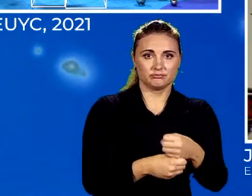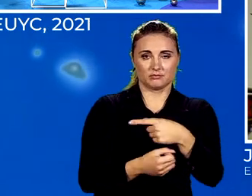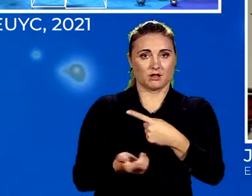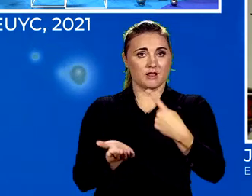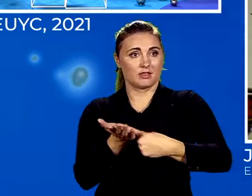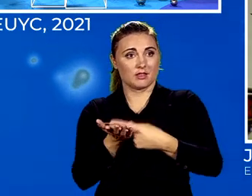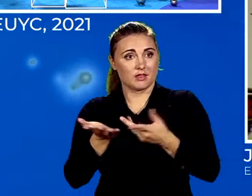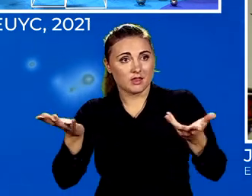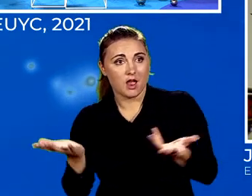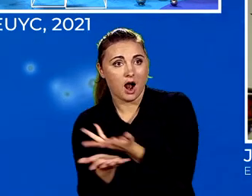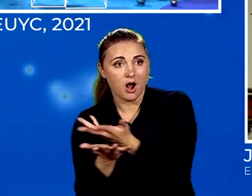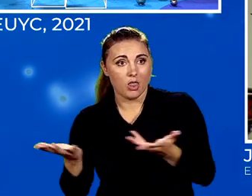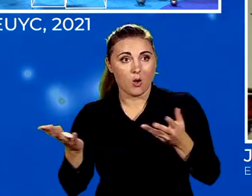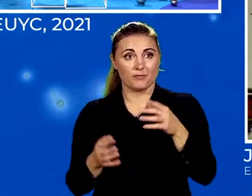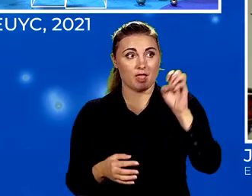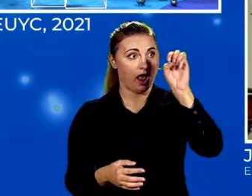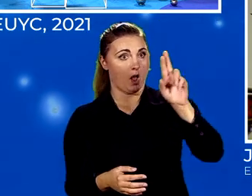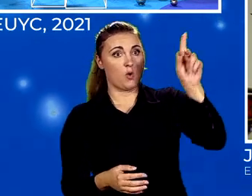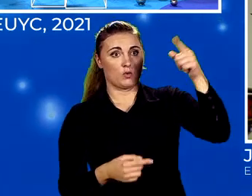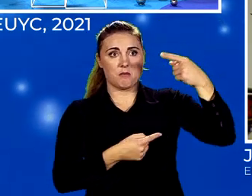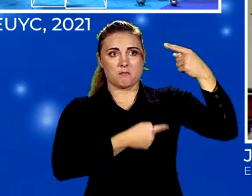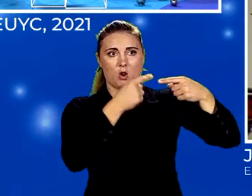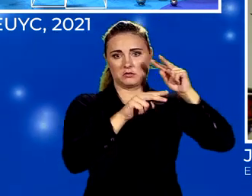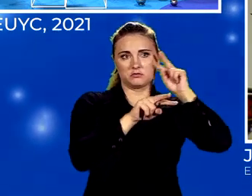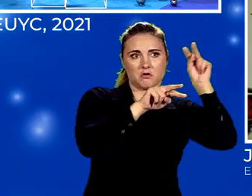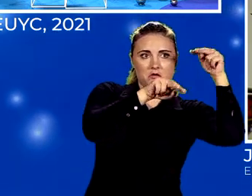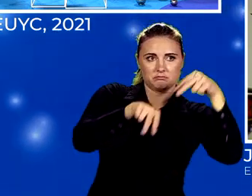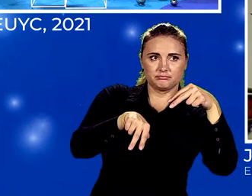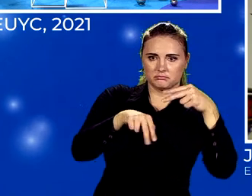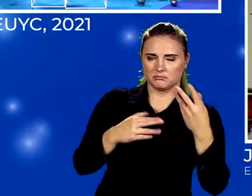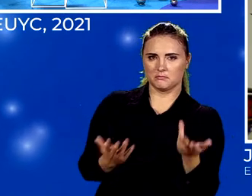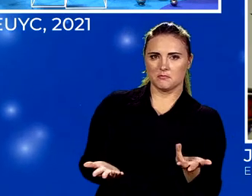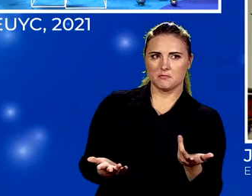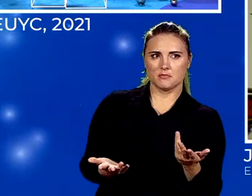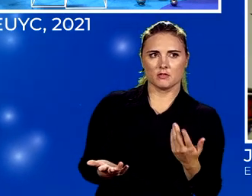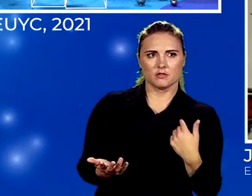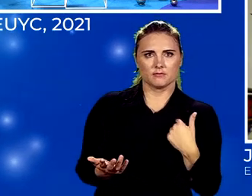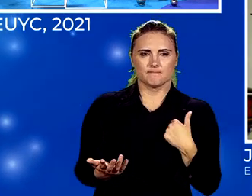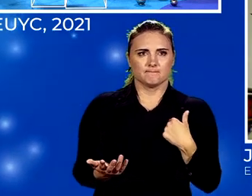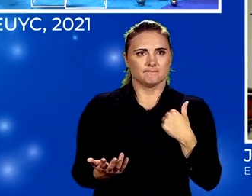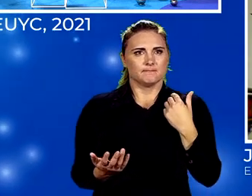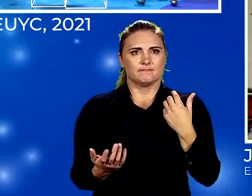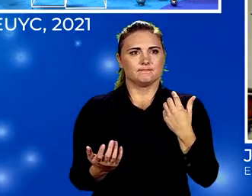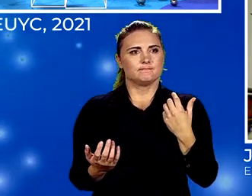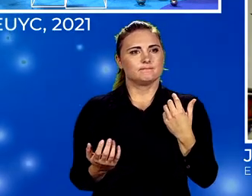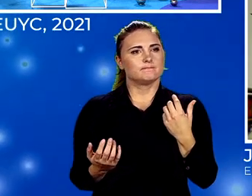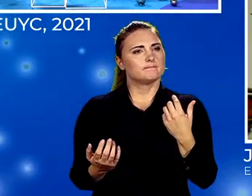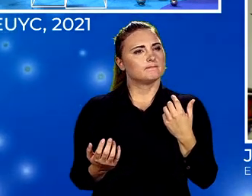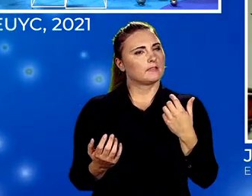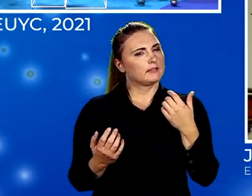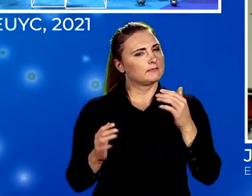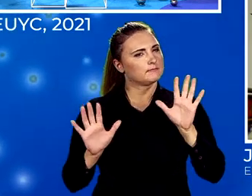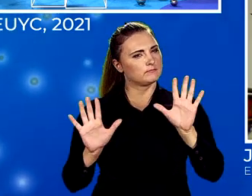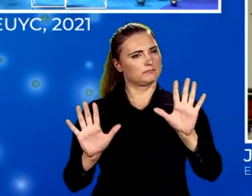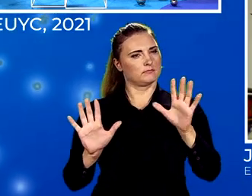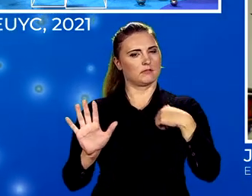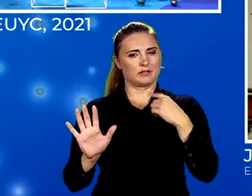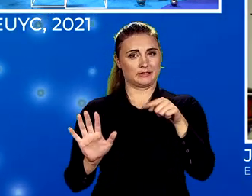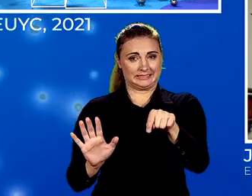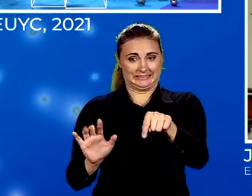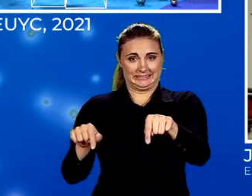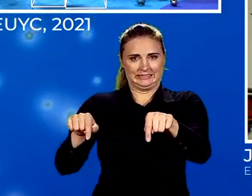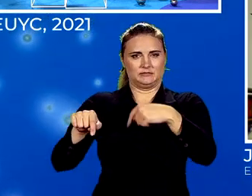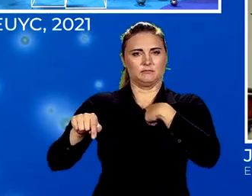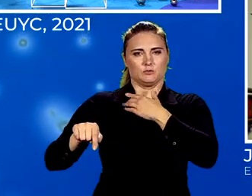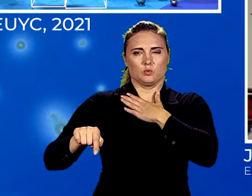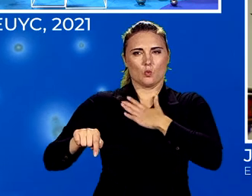and the decision makers. I would say I'm very adamant we need to do something about this, because this is not a valid